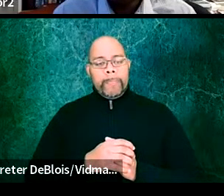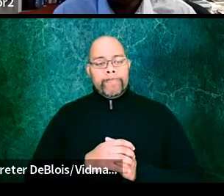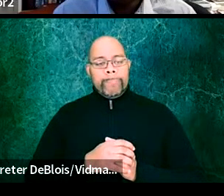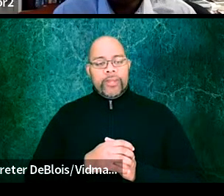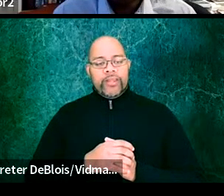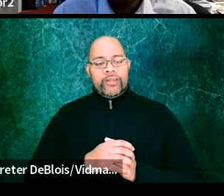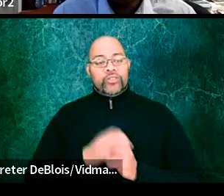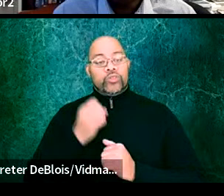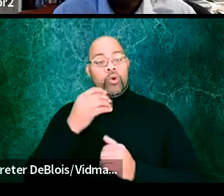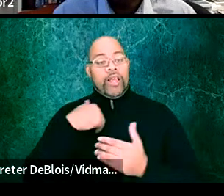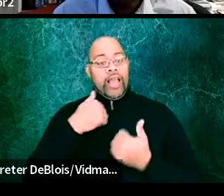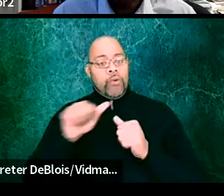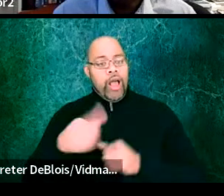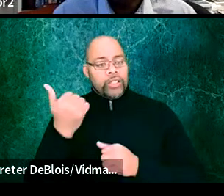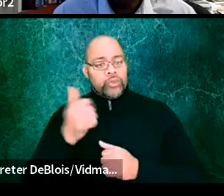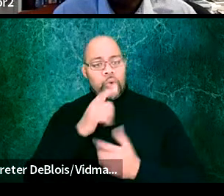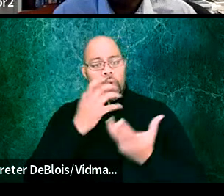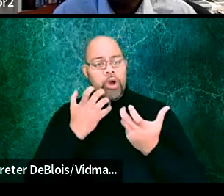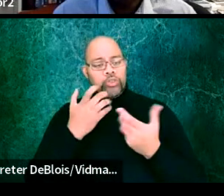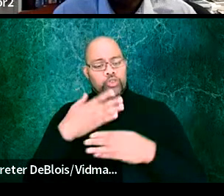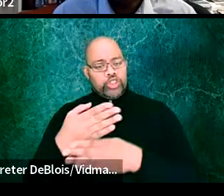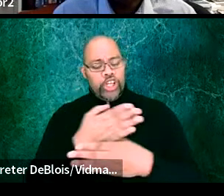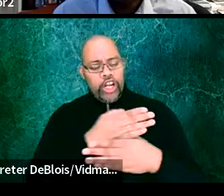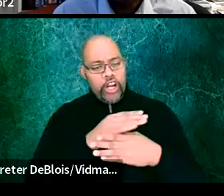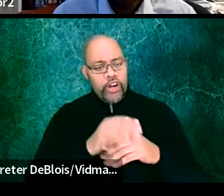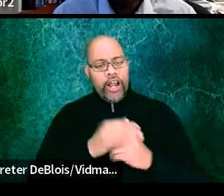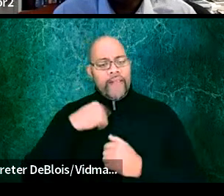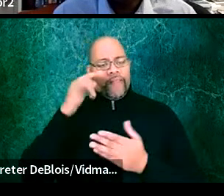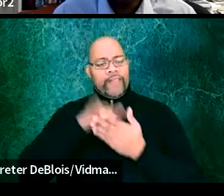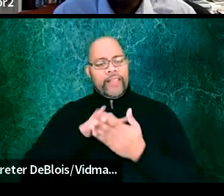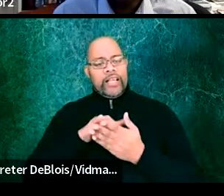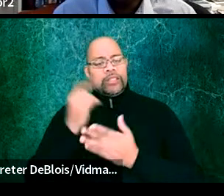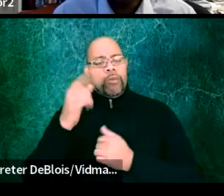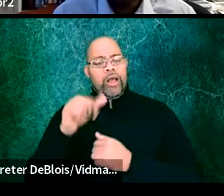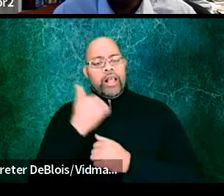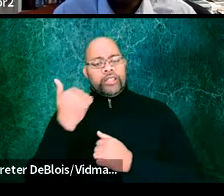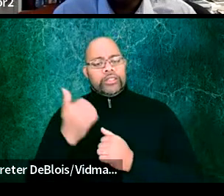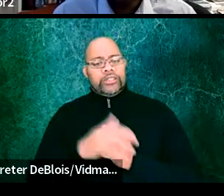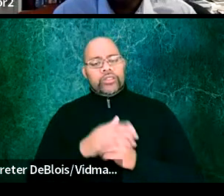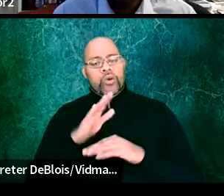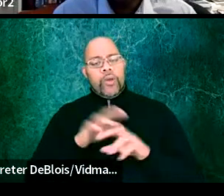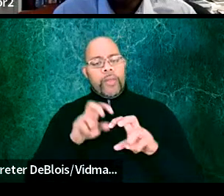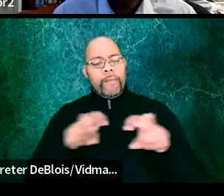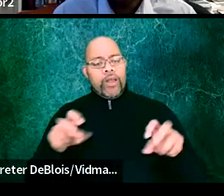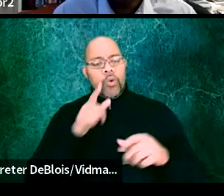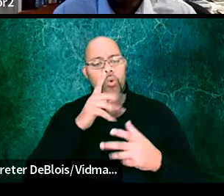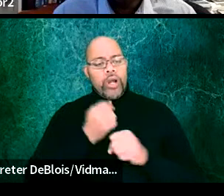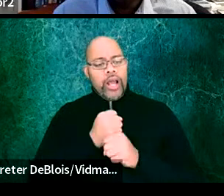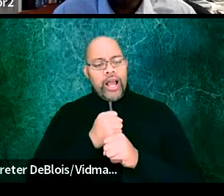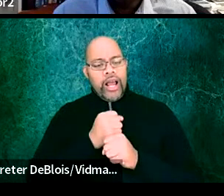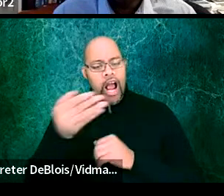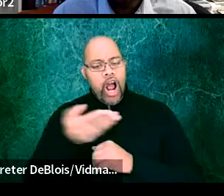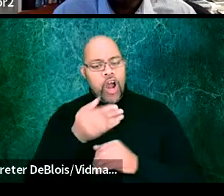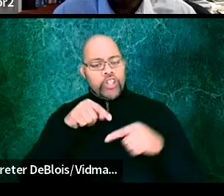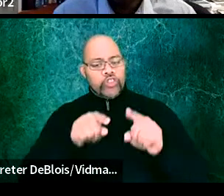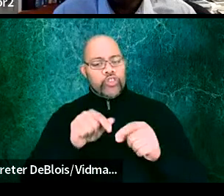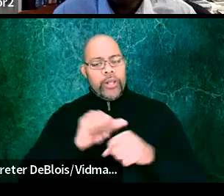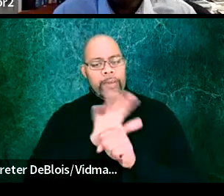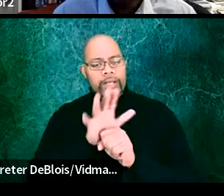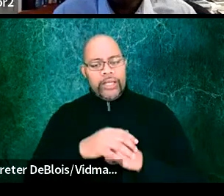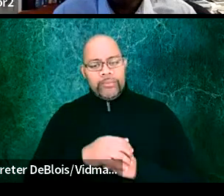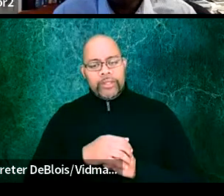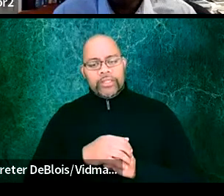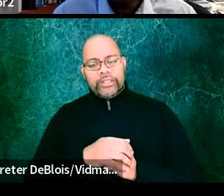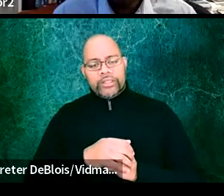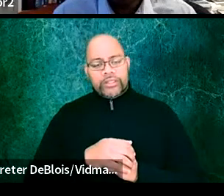Wow. So is there anybody else who wants to share? I think there was somebody else on this panel who got hired during the pandemic.